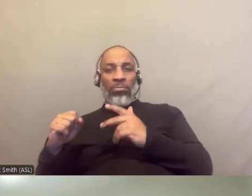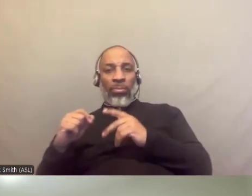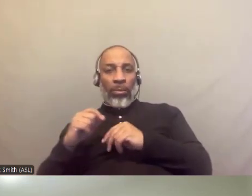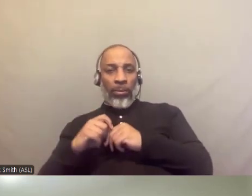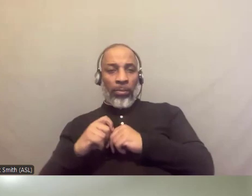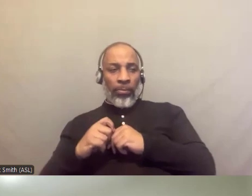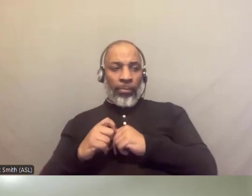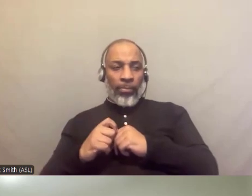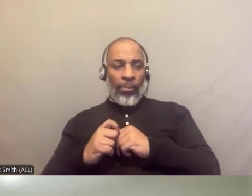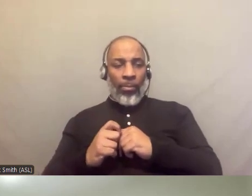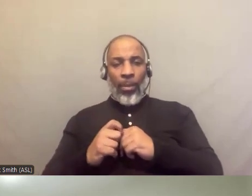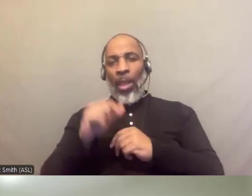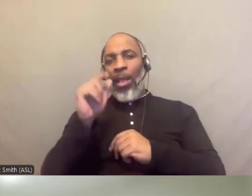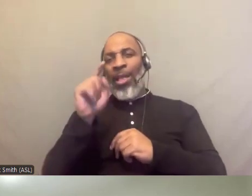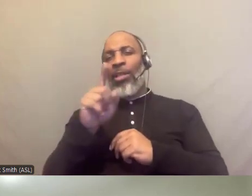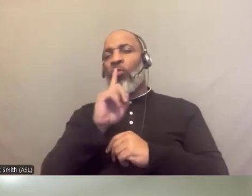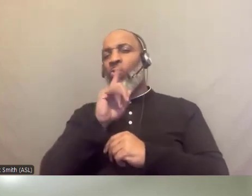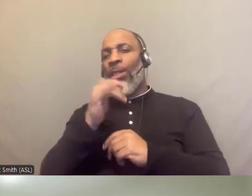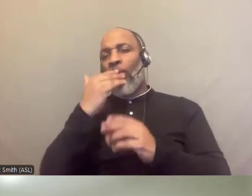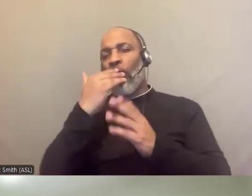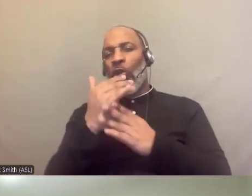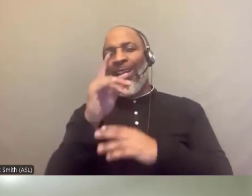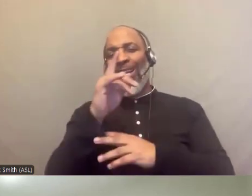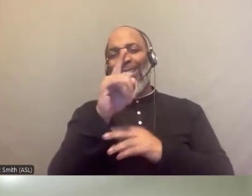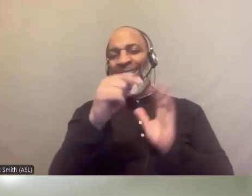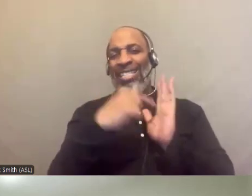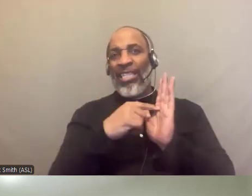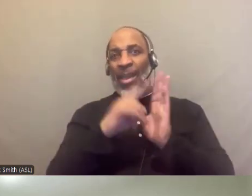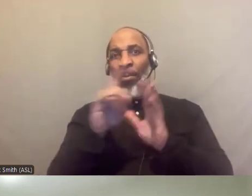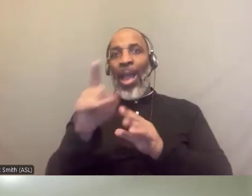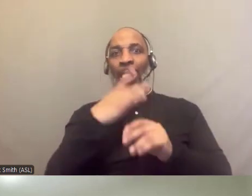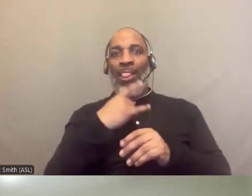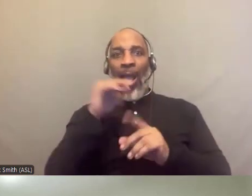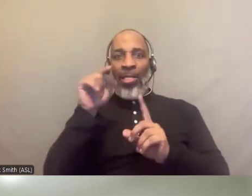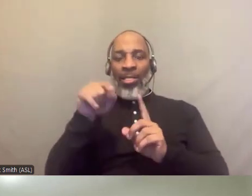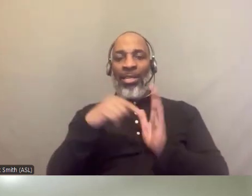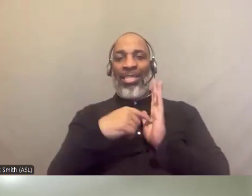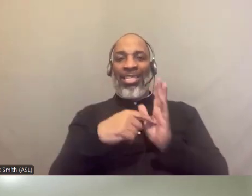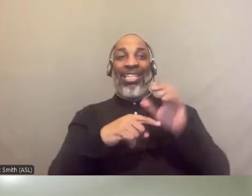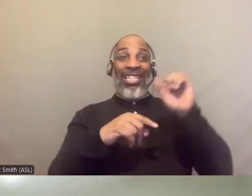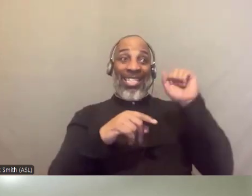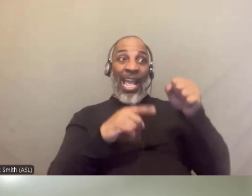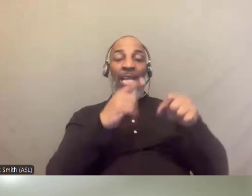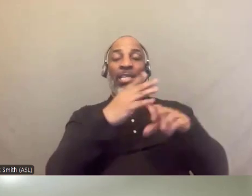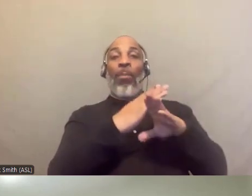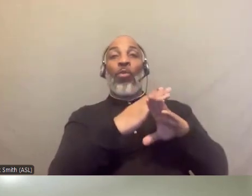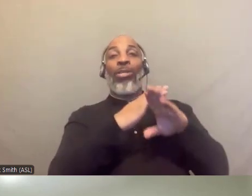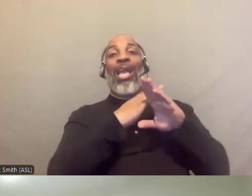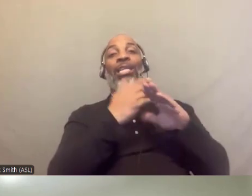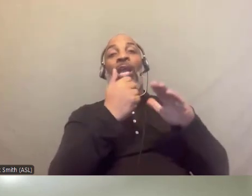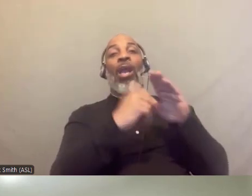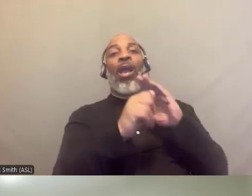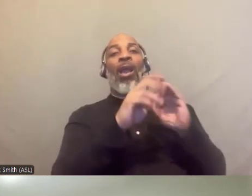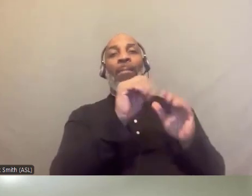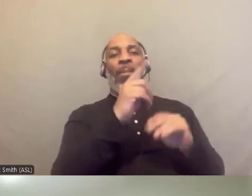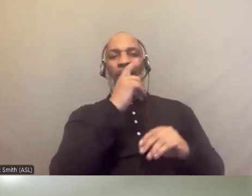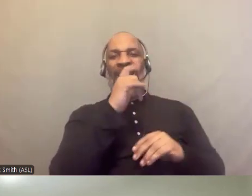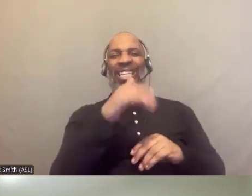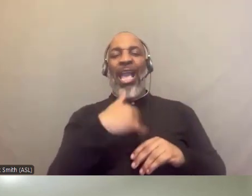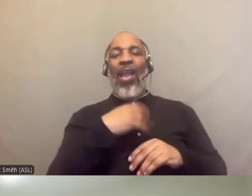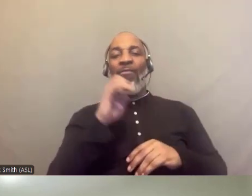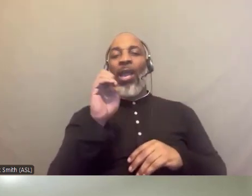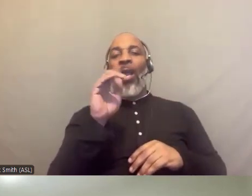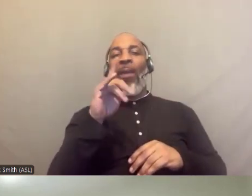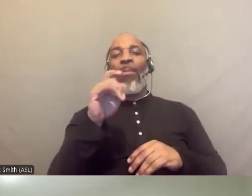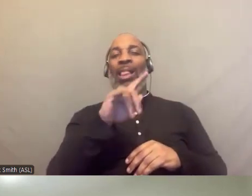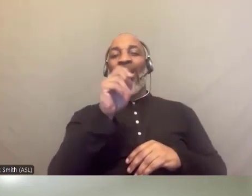Yeah, Some folks feel this that we is a need some really more. good example. I like this example for a couple of reasons. The answer is yes, he is protected under the ADA because he has epilepsy.